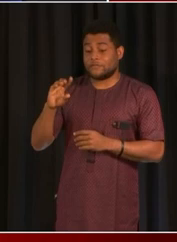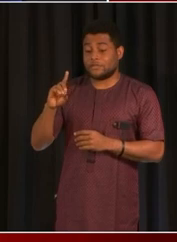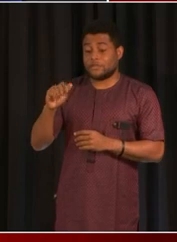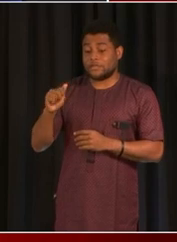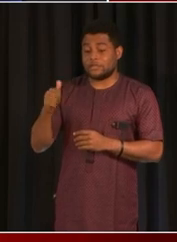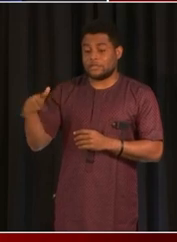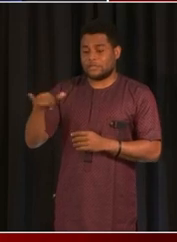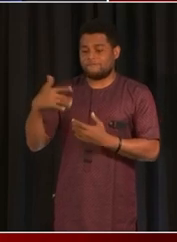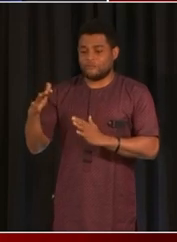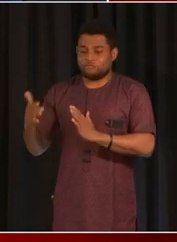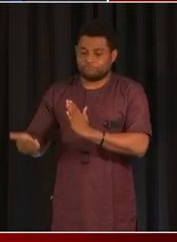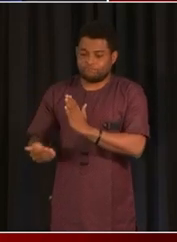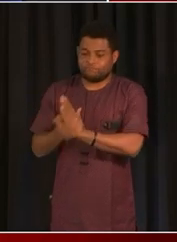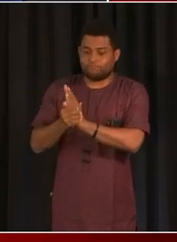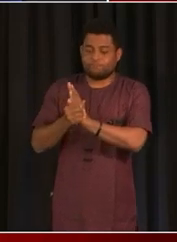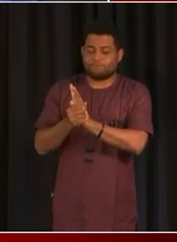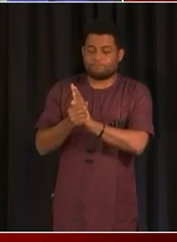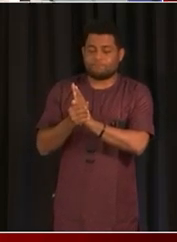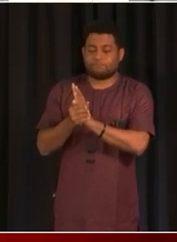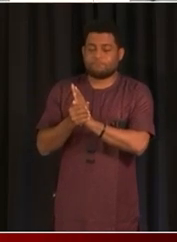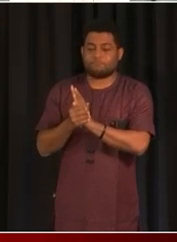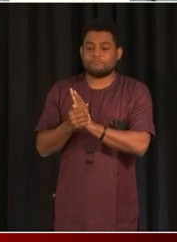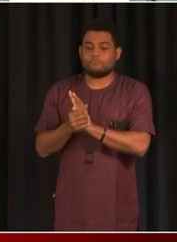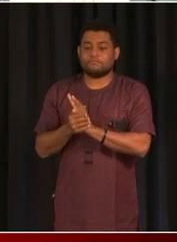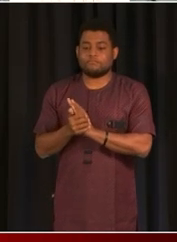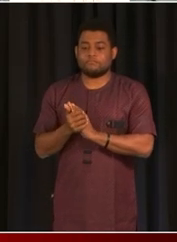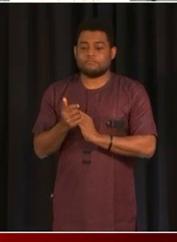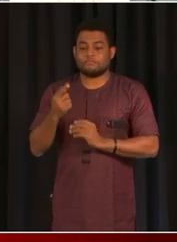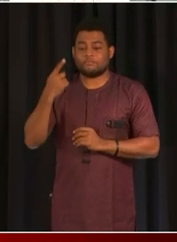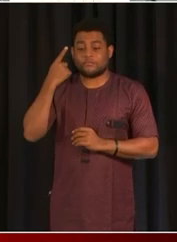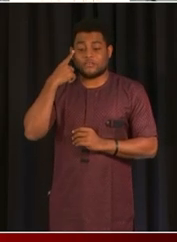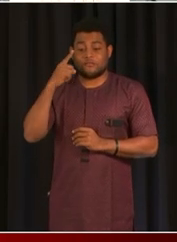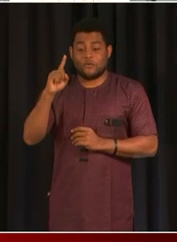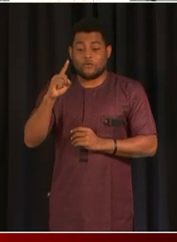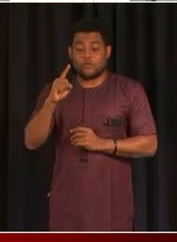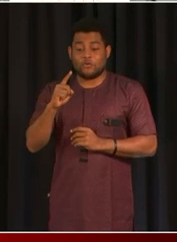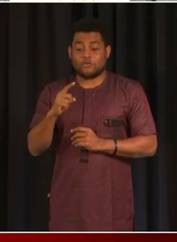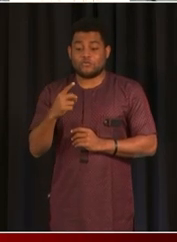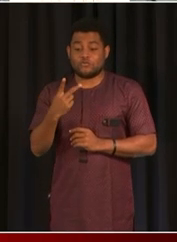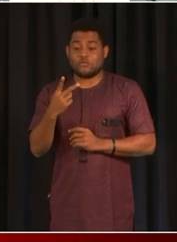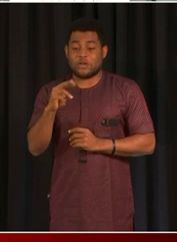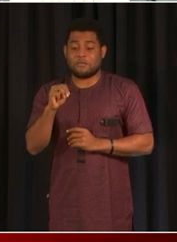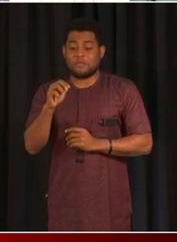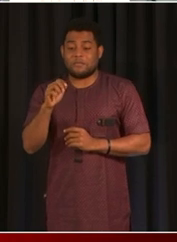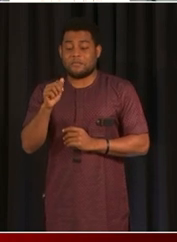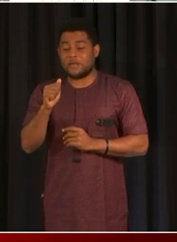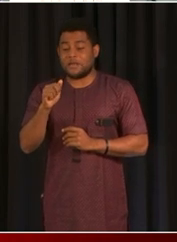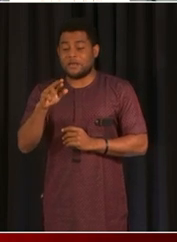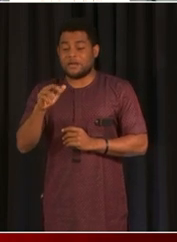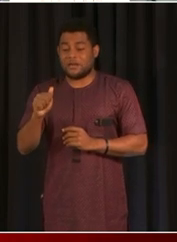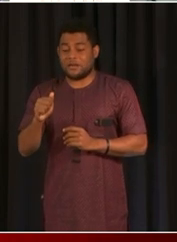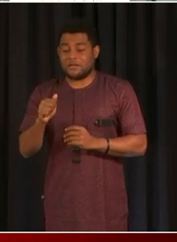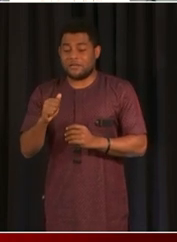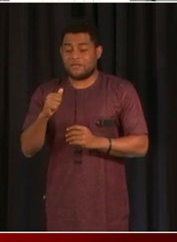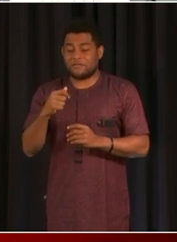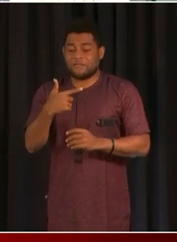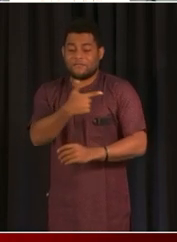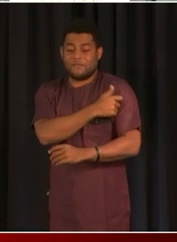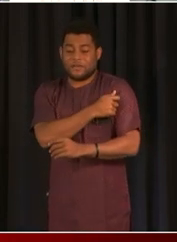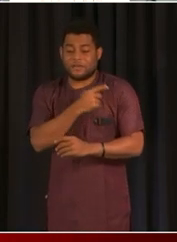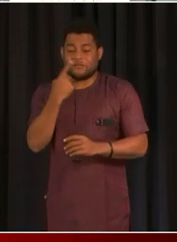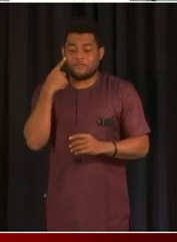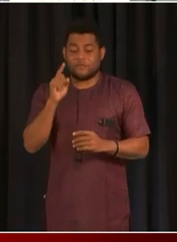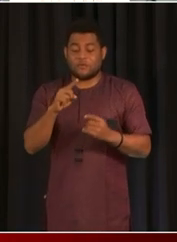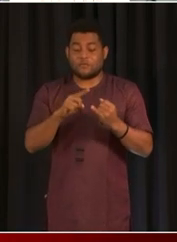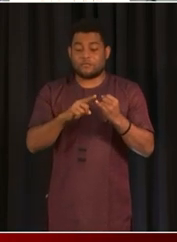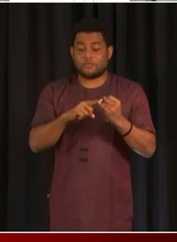use authorization for the 2 mRNA COVID vaccines produced by Moderna and Pfizer. And on